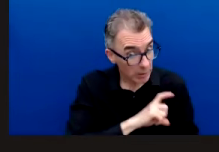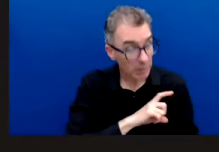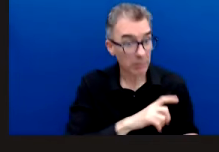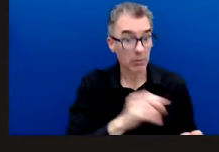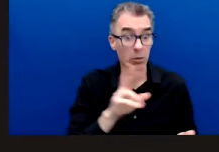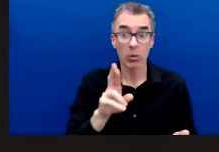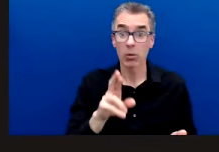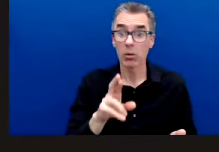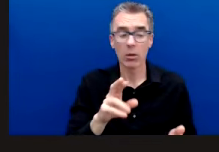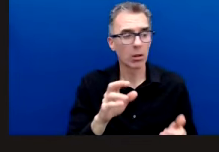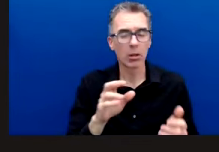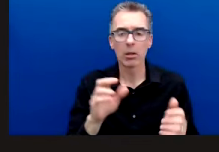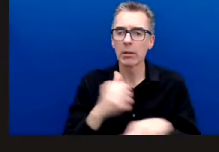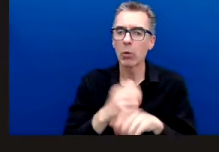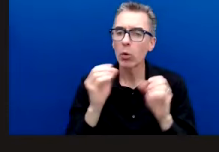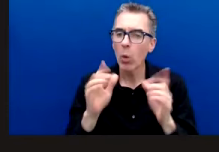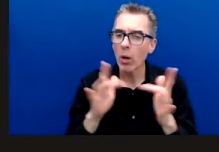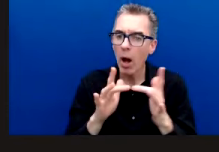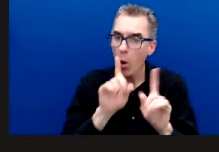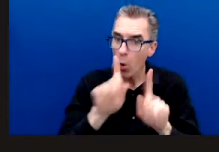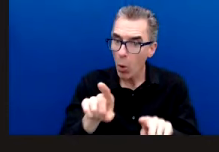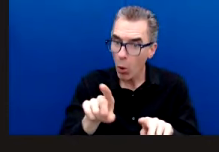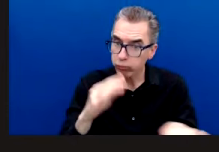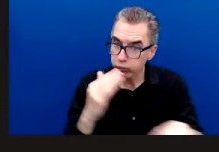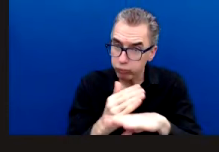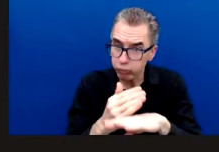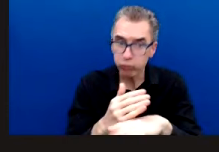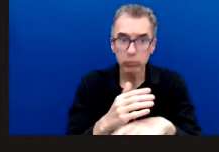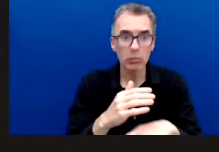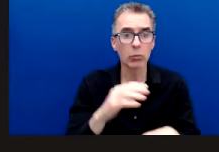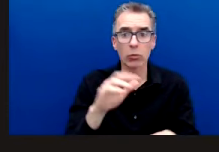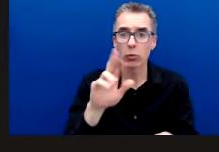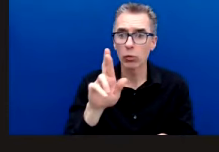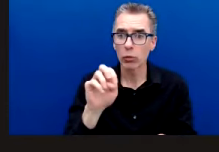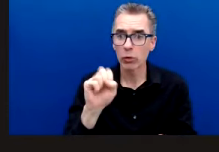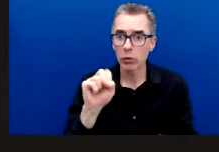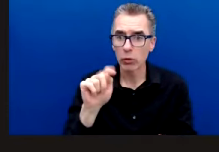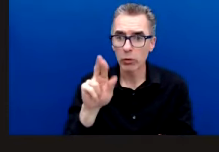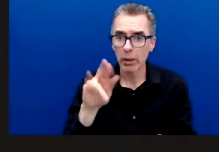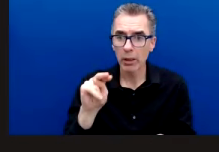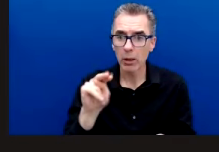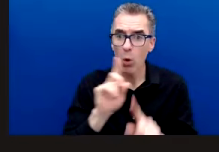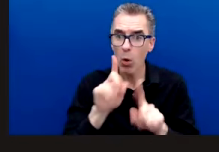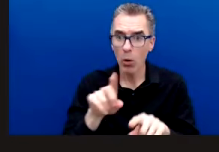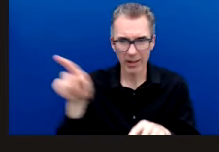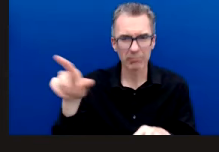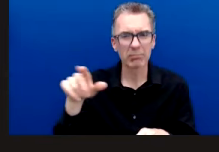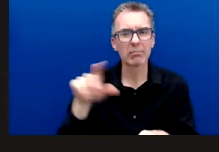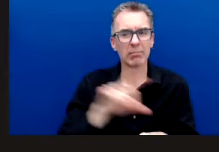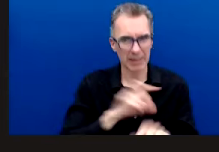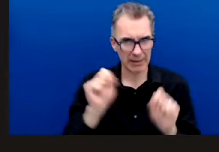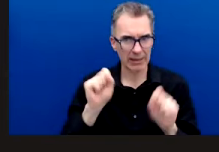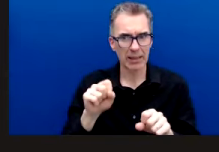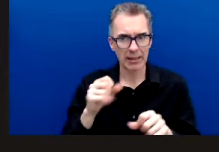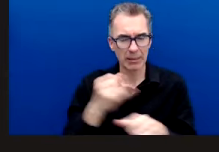do no contact orders. There can be a restraining order put in place as well that the campus PD can help do, right?